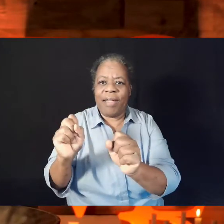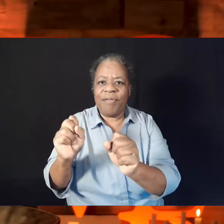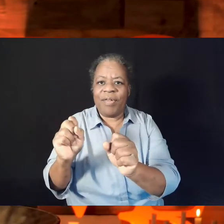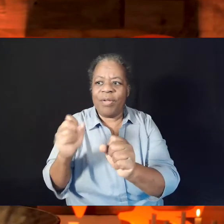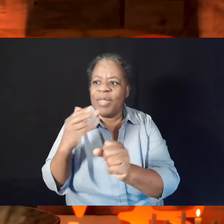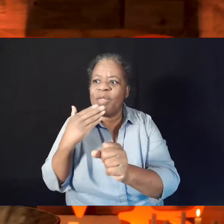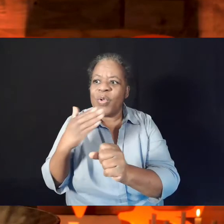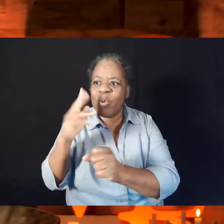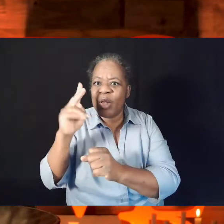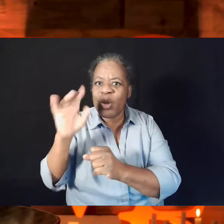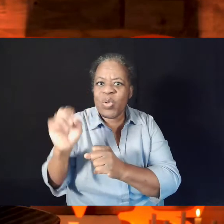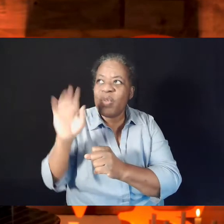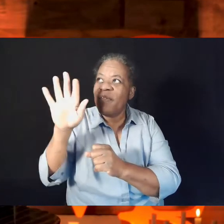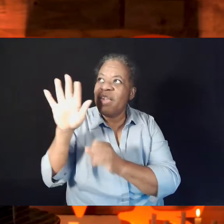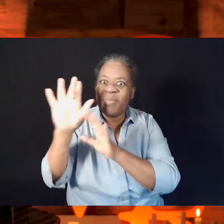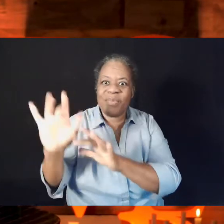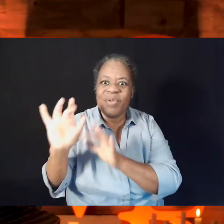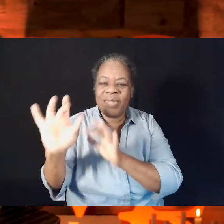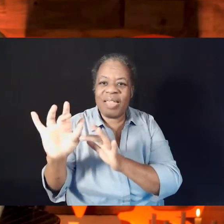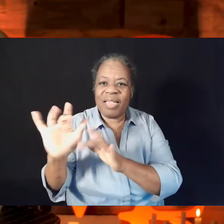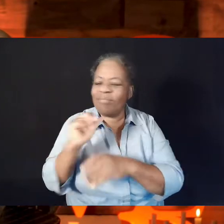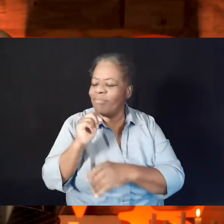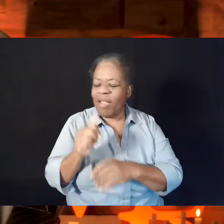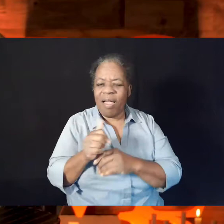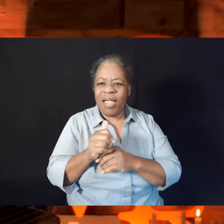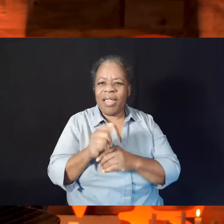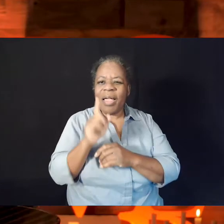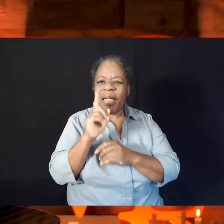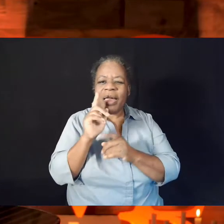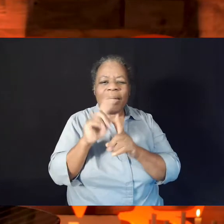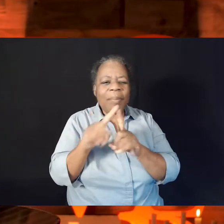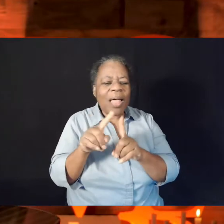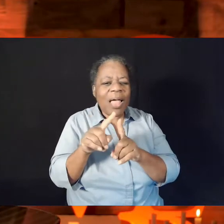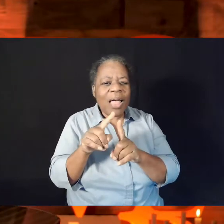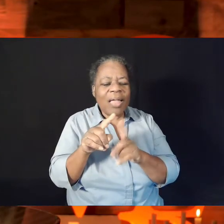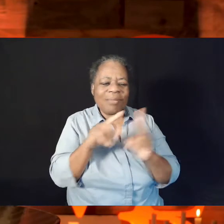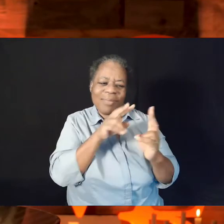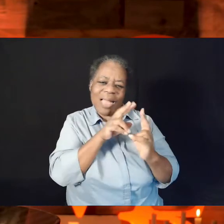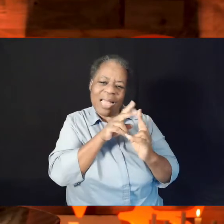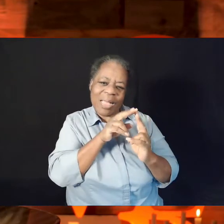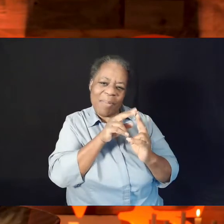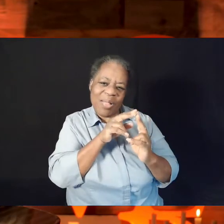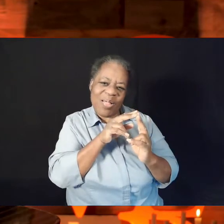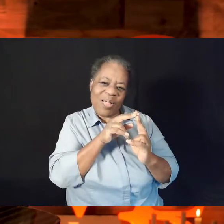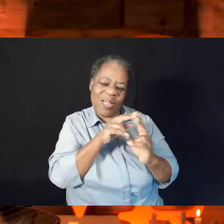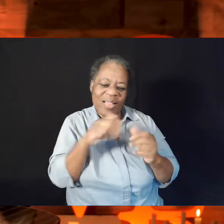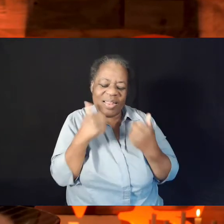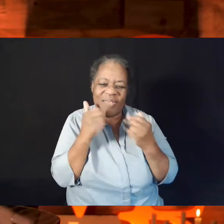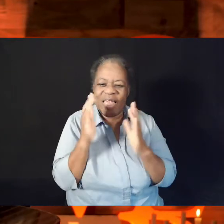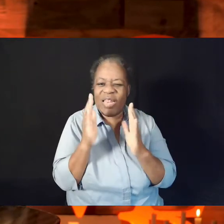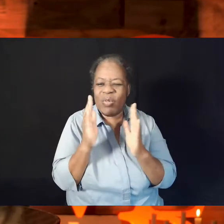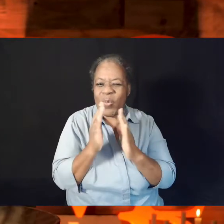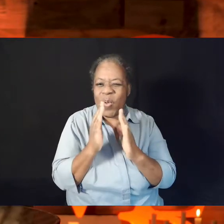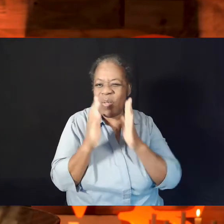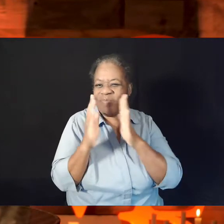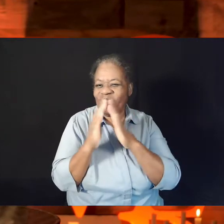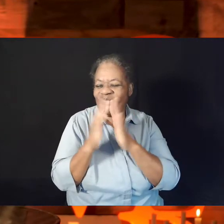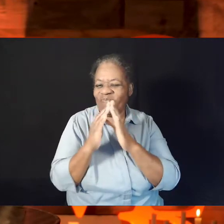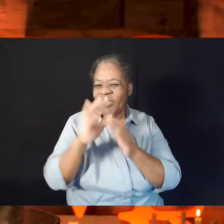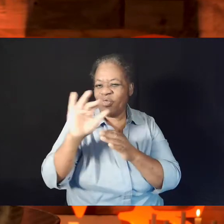his compassion. But a little known couple living in a small village in the Judean hill